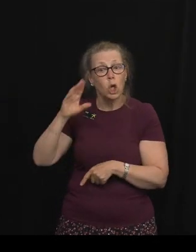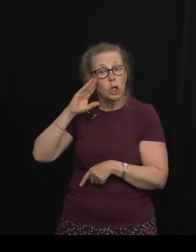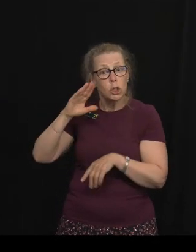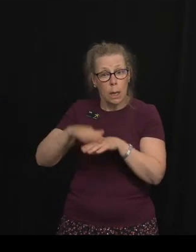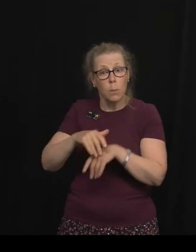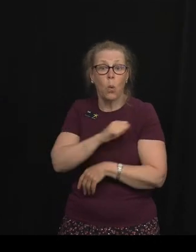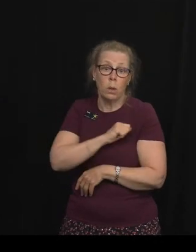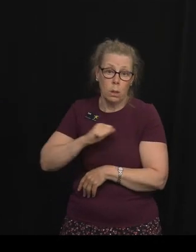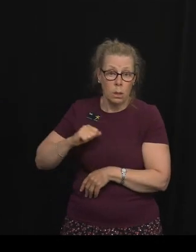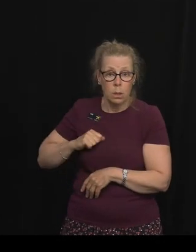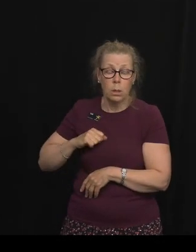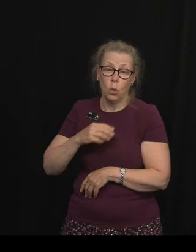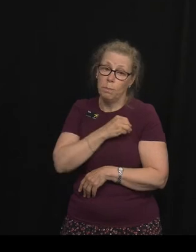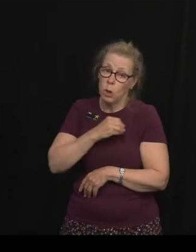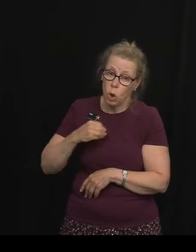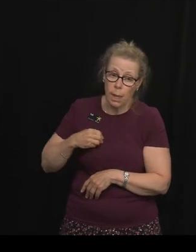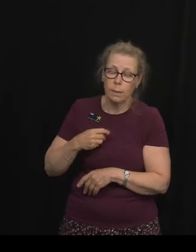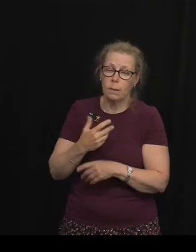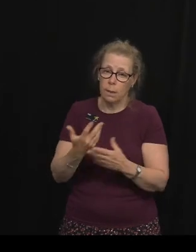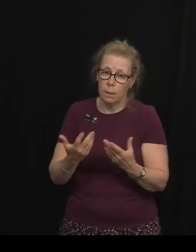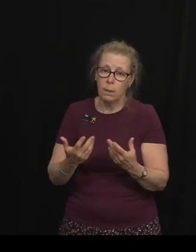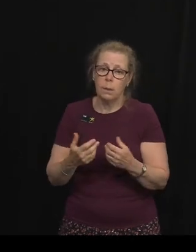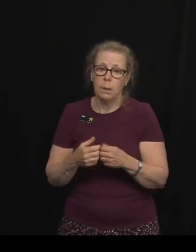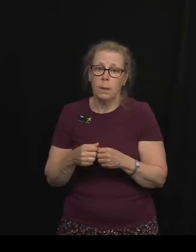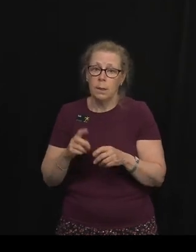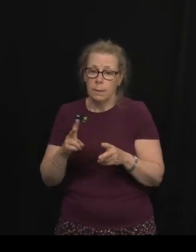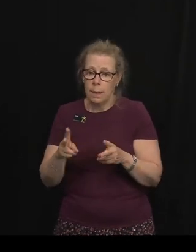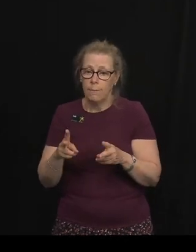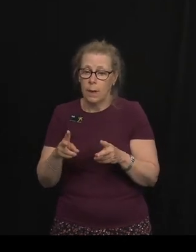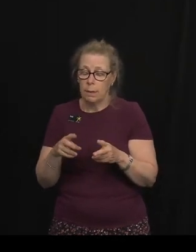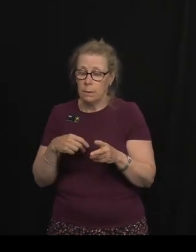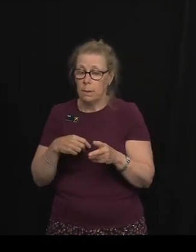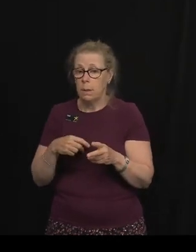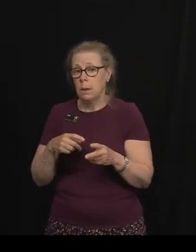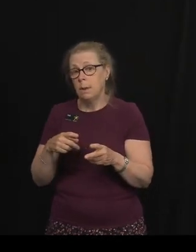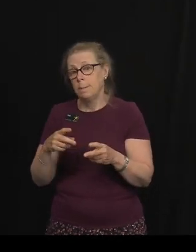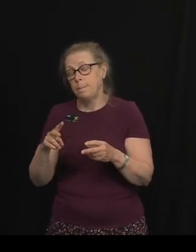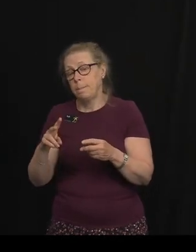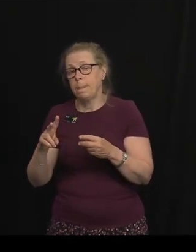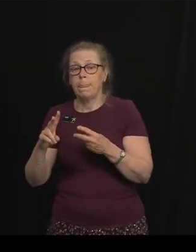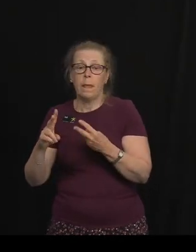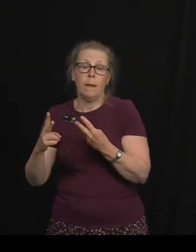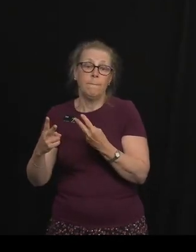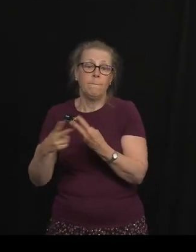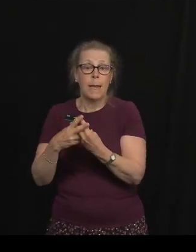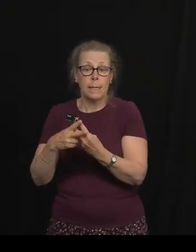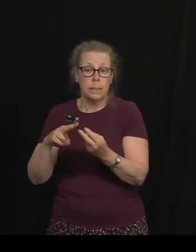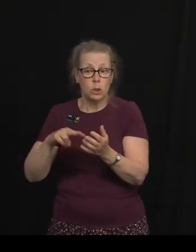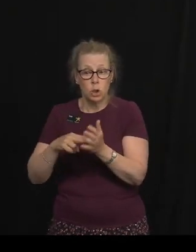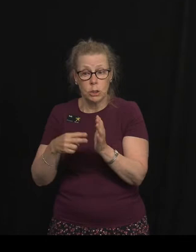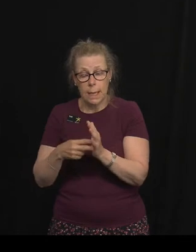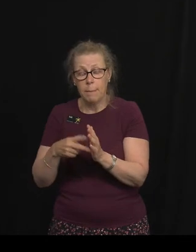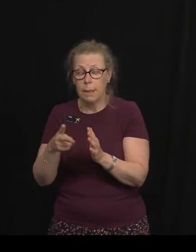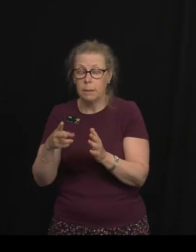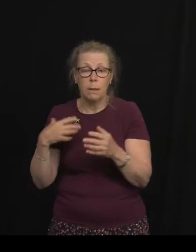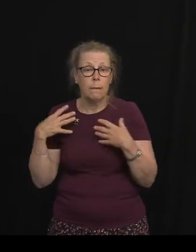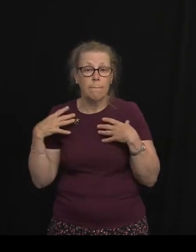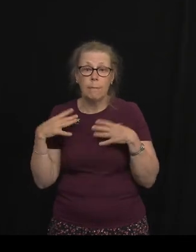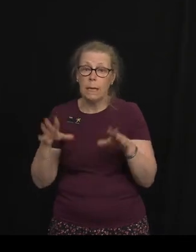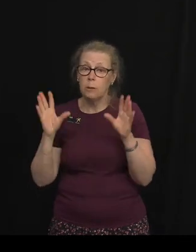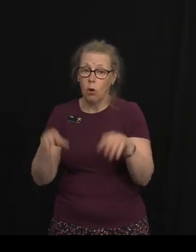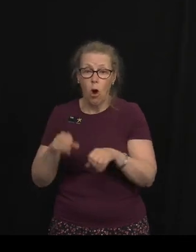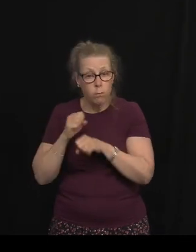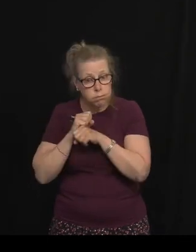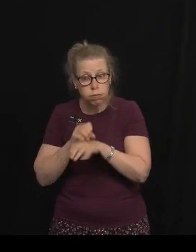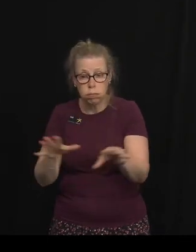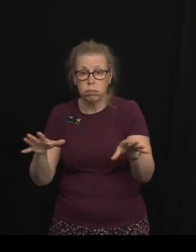case, because the prison system of Kenya was really keen on making sure that they did not have massive COVID outbreaks in the